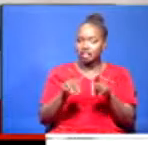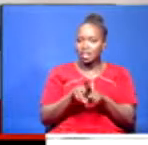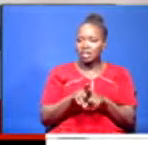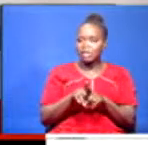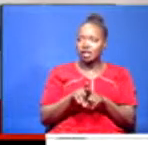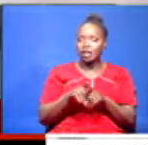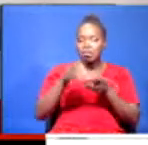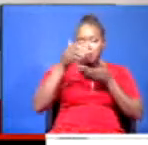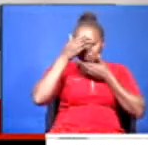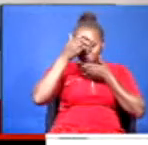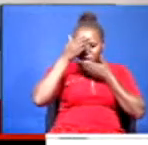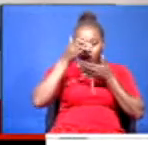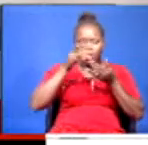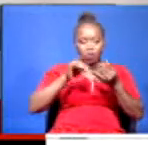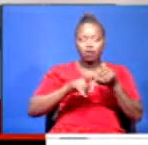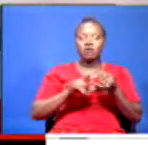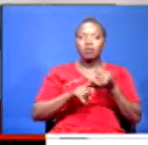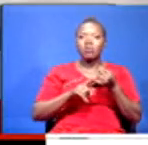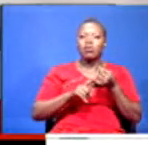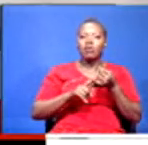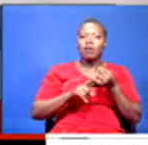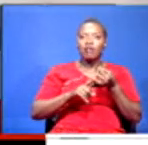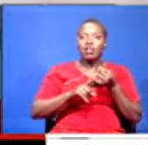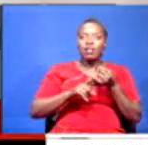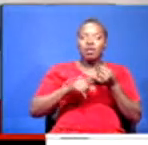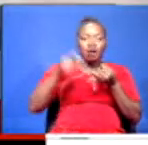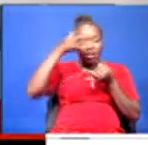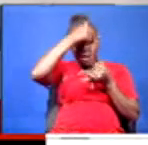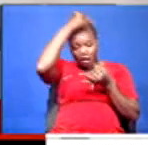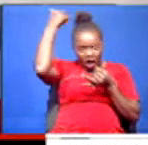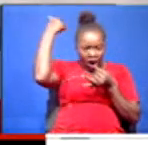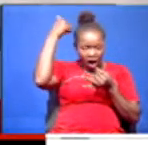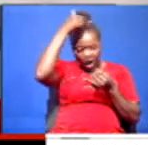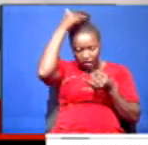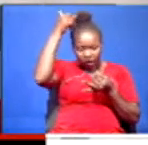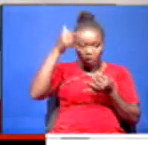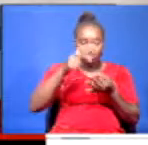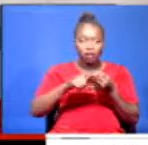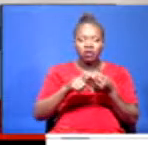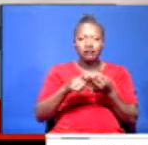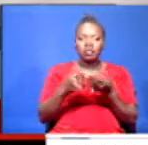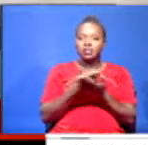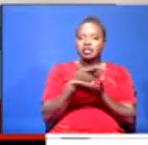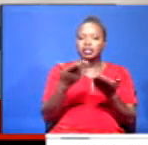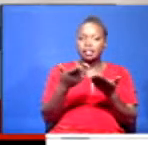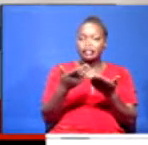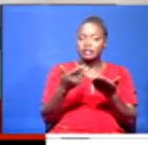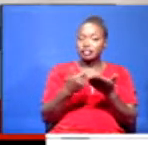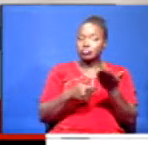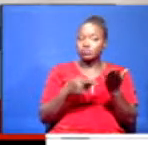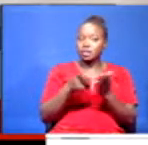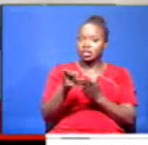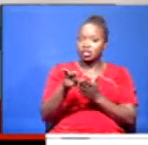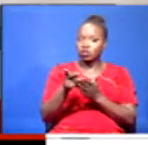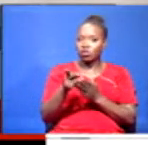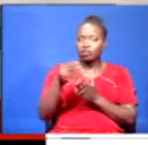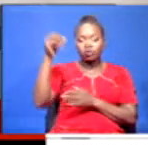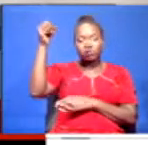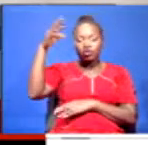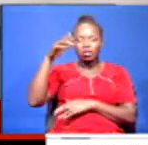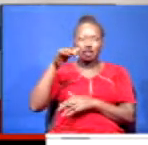Morocco, countries like the Arab United Emirates, their tariff on solar stands at about